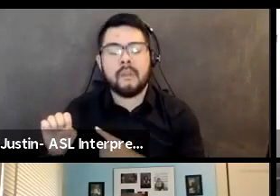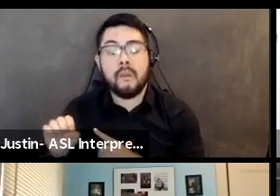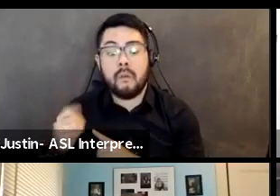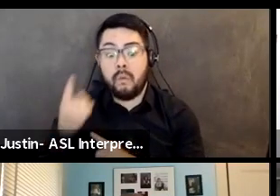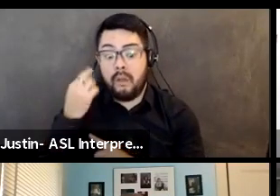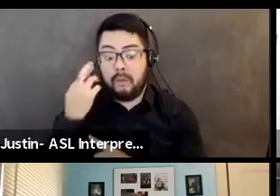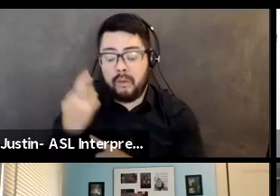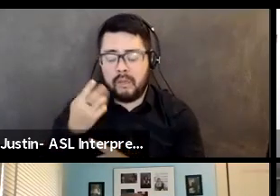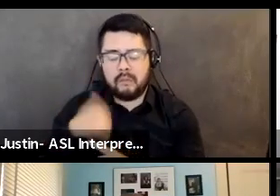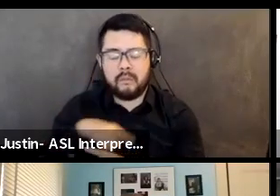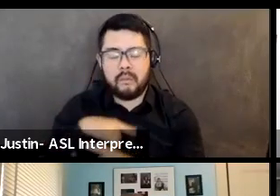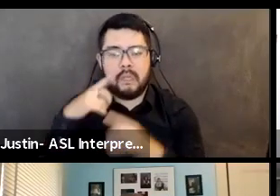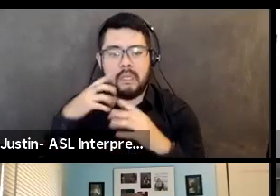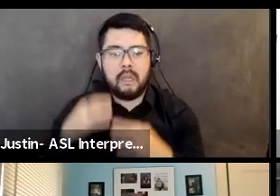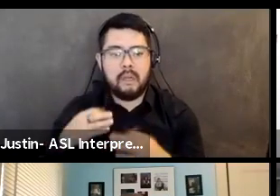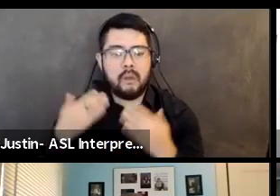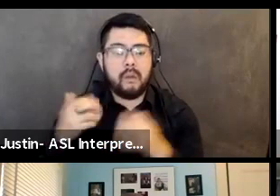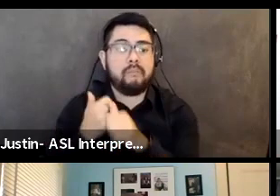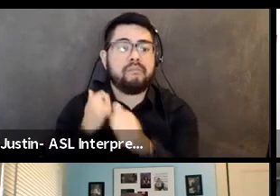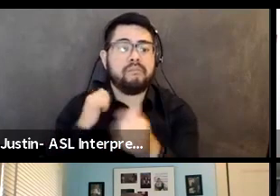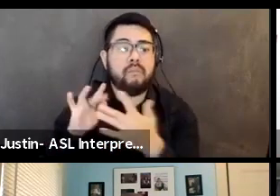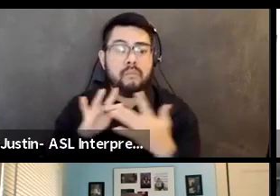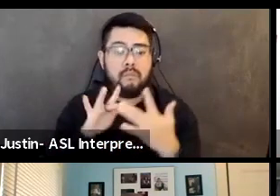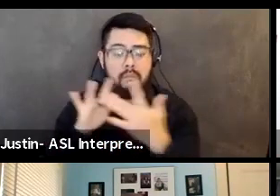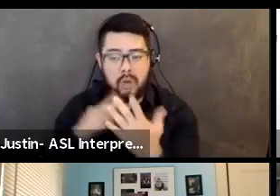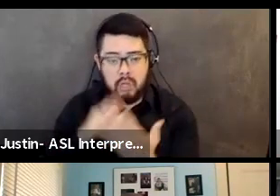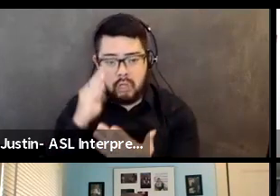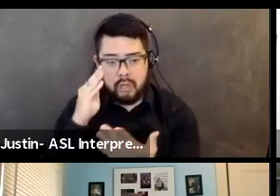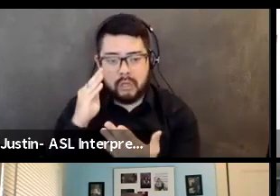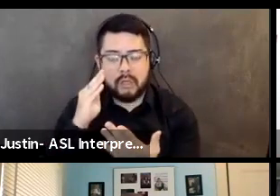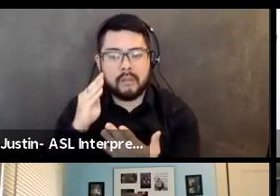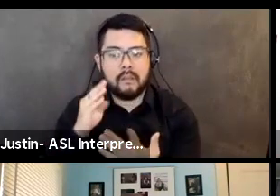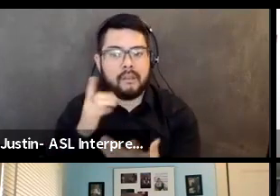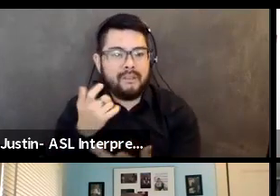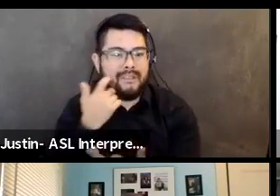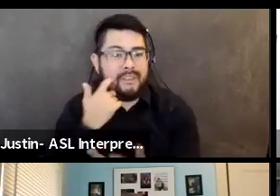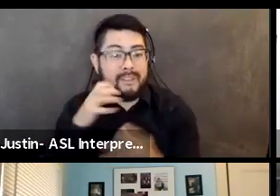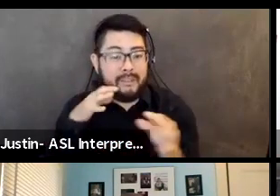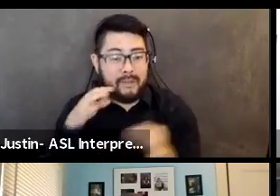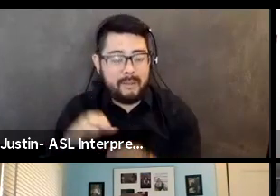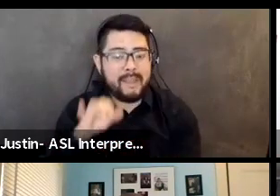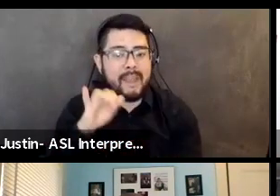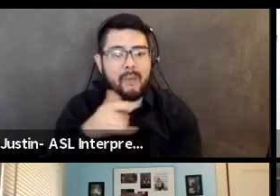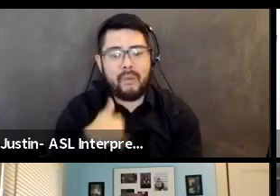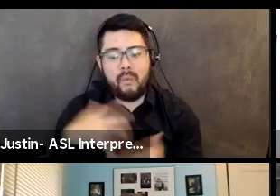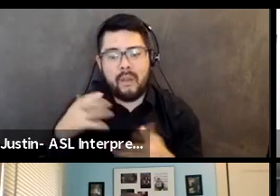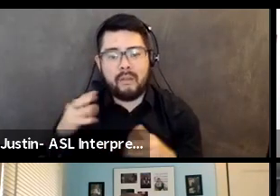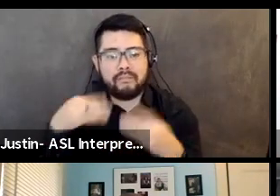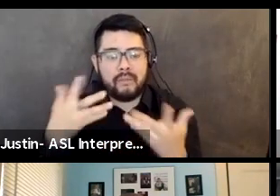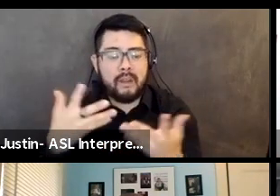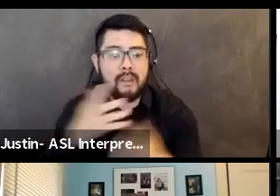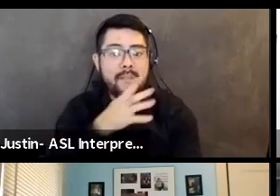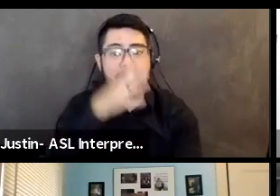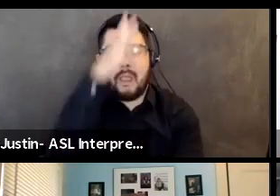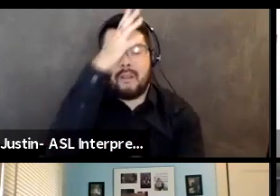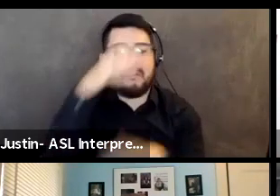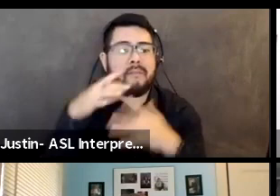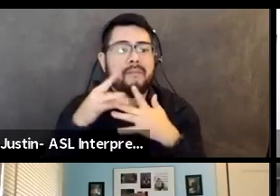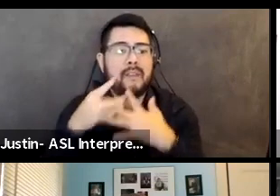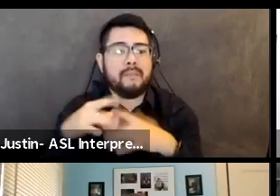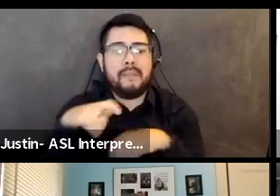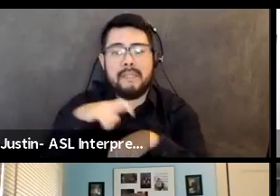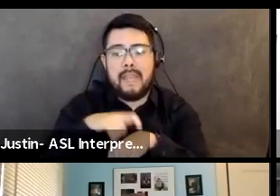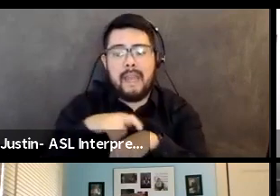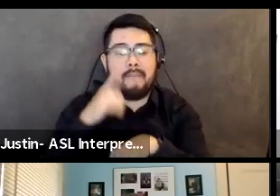decision to move to remote when we did was to do exactly what you're describing to give our parents enough time to prepare and